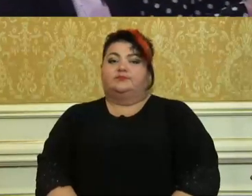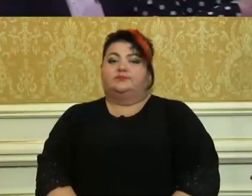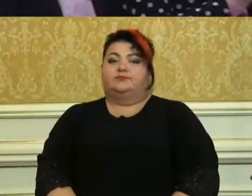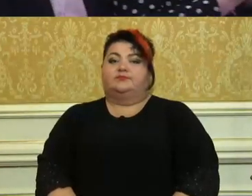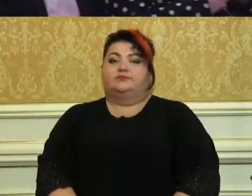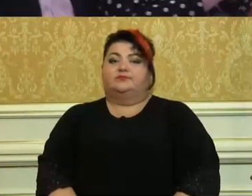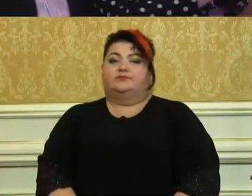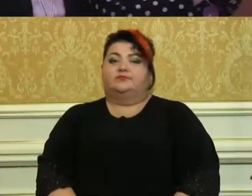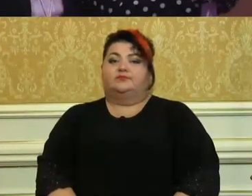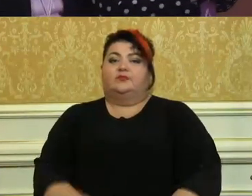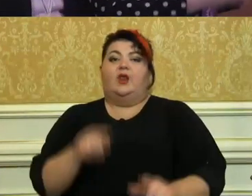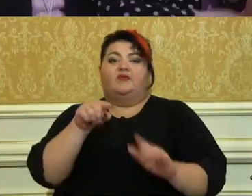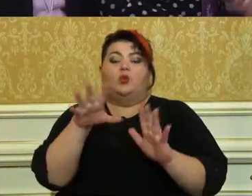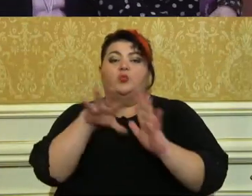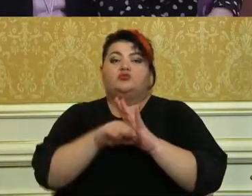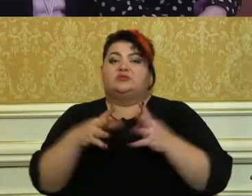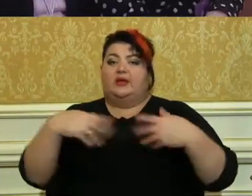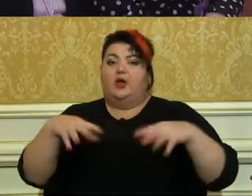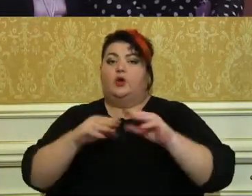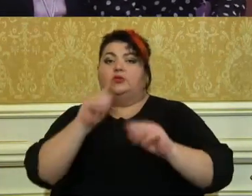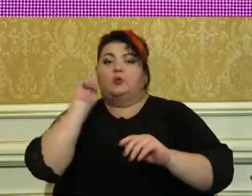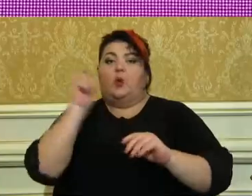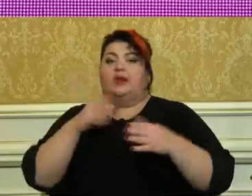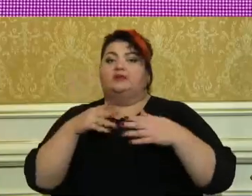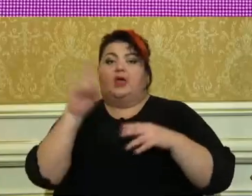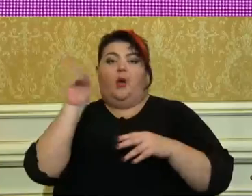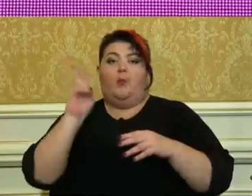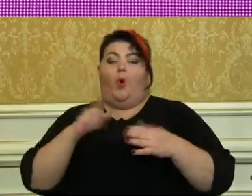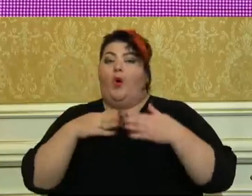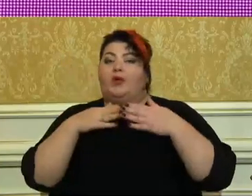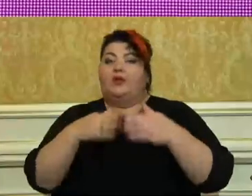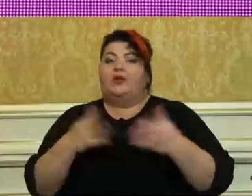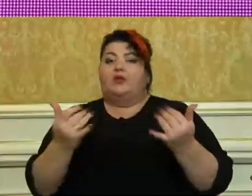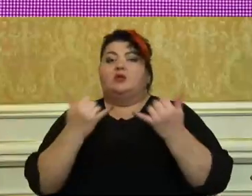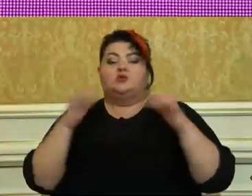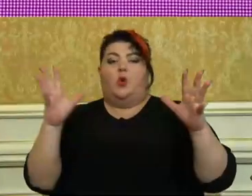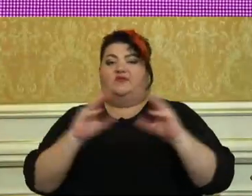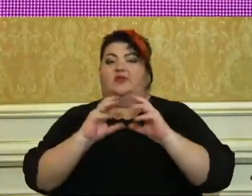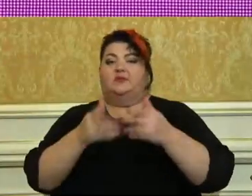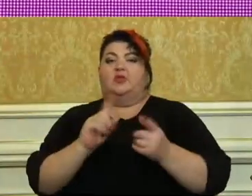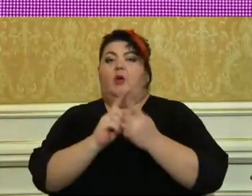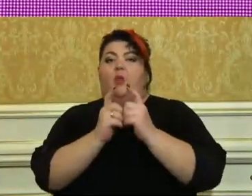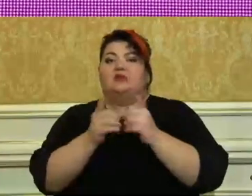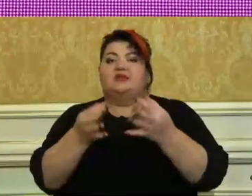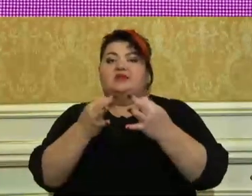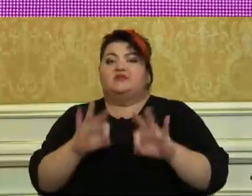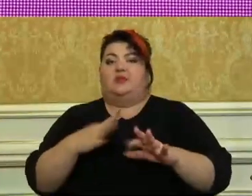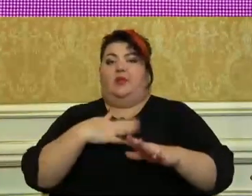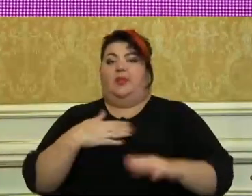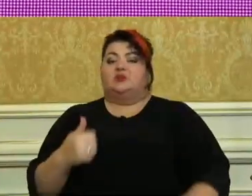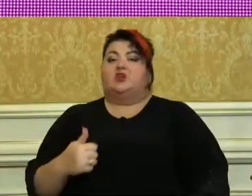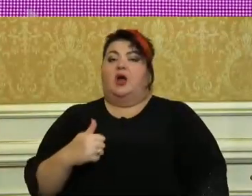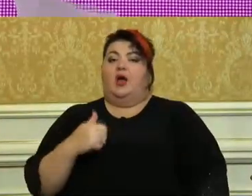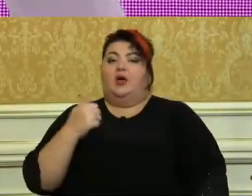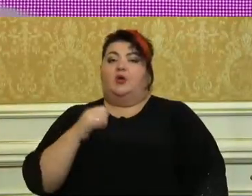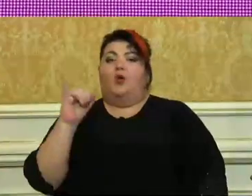moral support for the families of Ukrainian seamen who are together with the whole world are fighting for